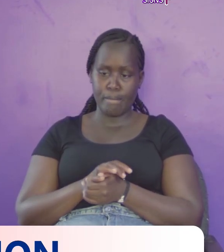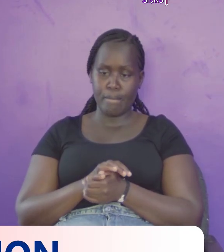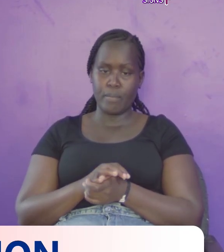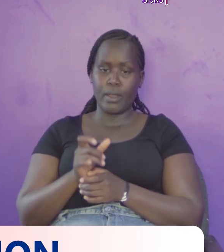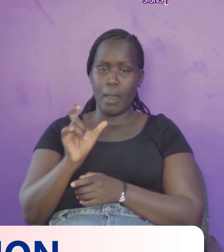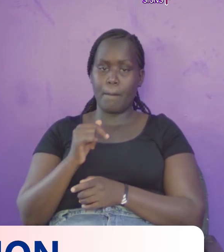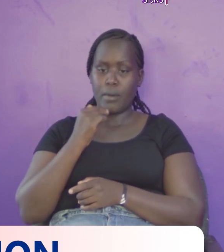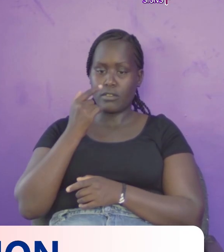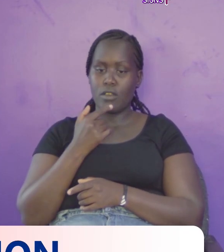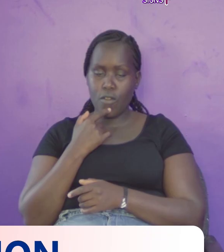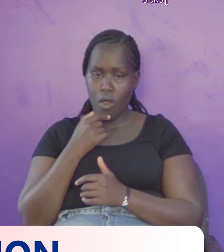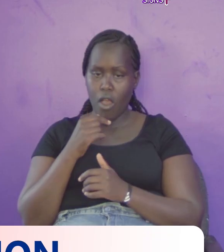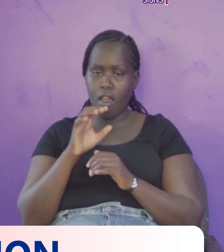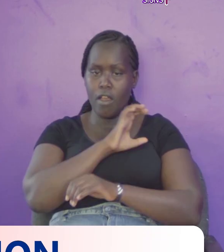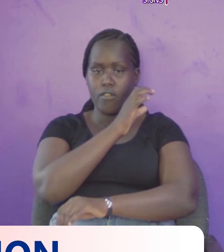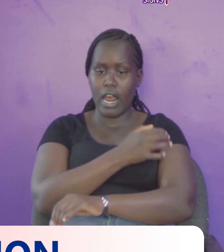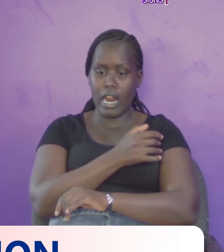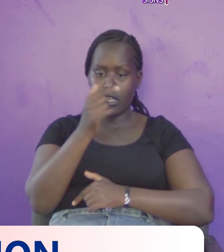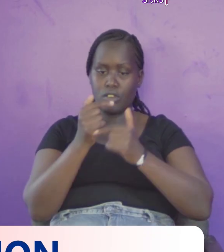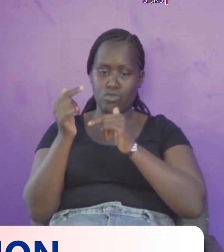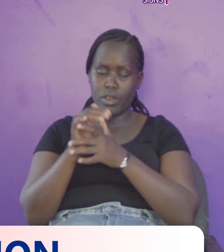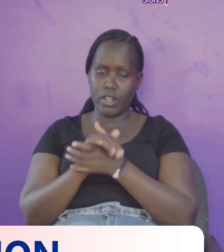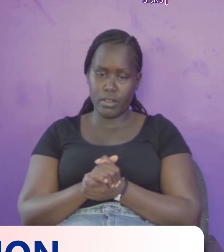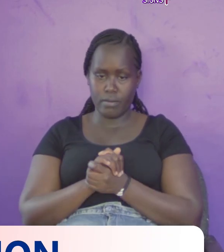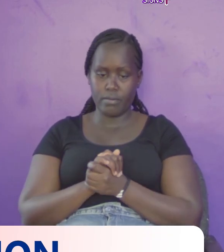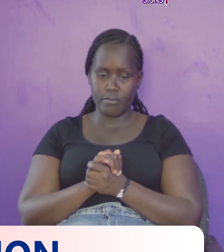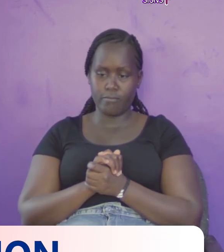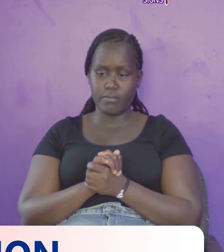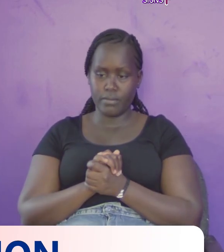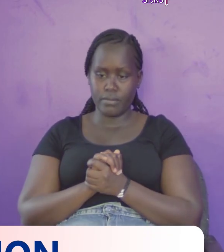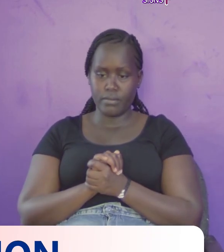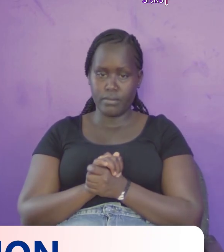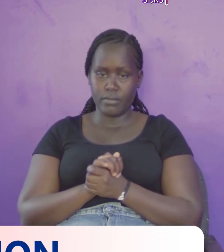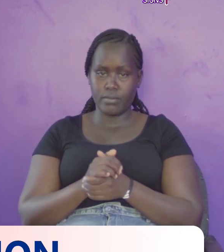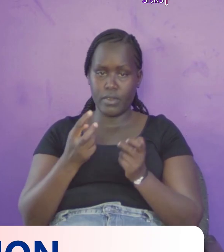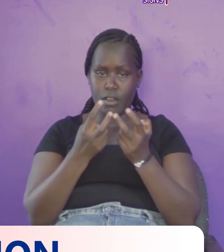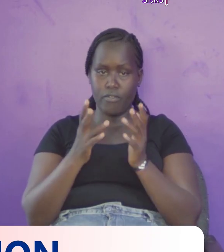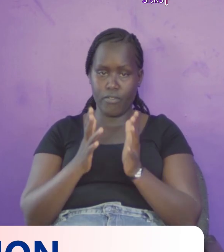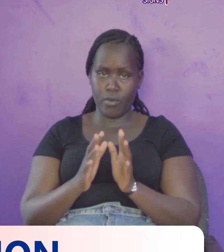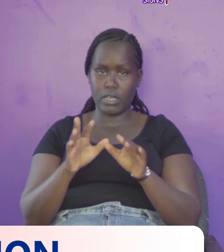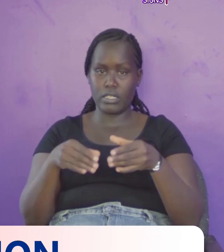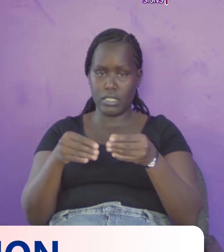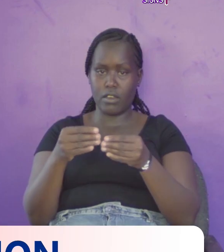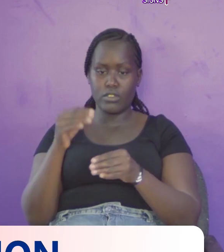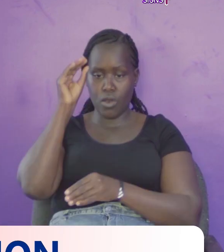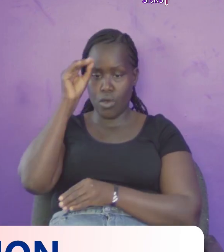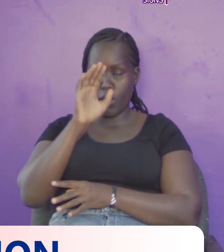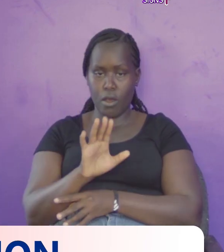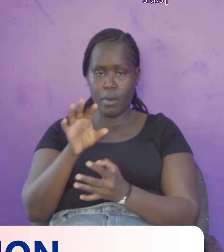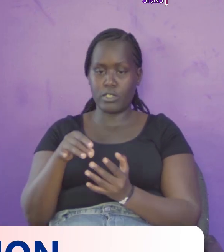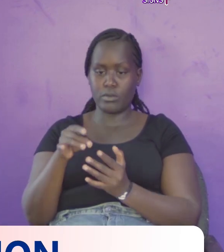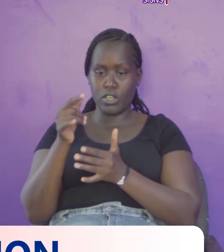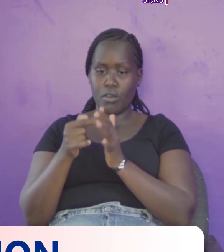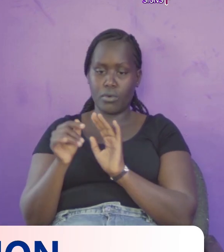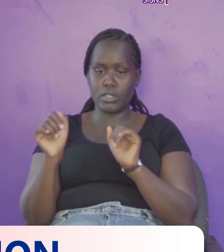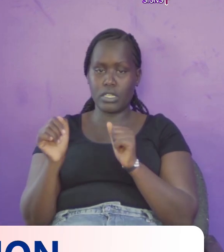nguvu ashinde. Na si kwa ubaya. Okay, tuachie hapo. I'm just being human. Viewers, give us your views, especially in what happened